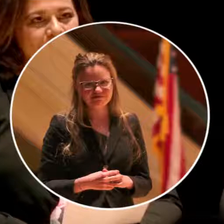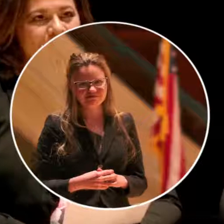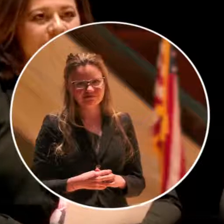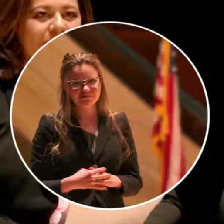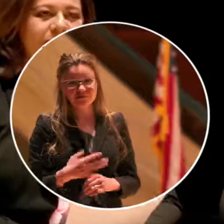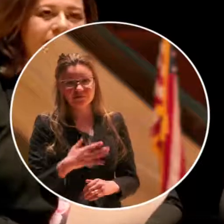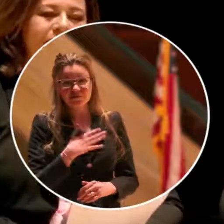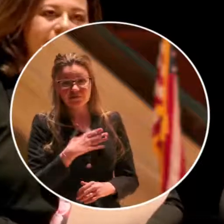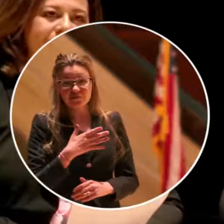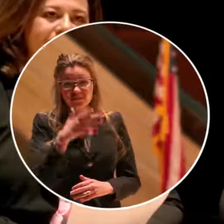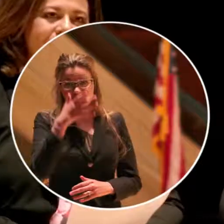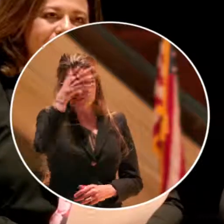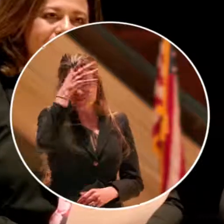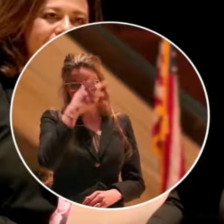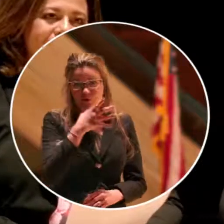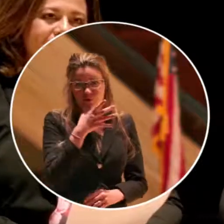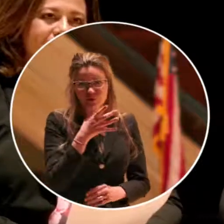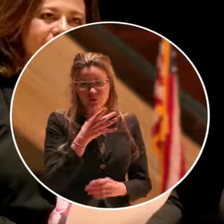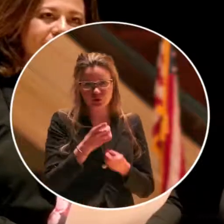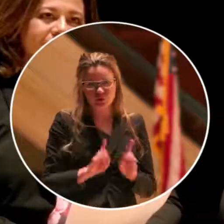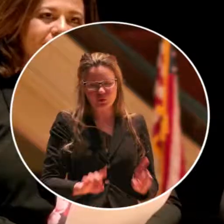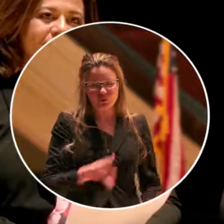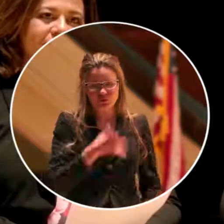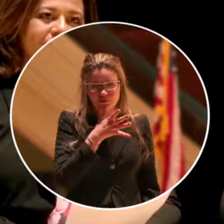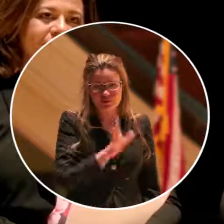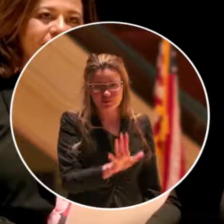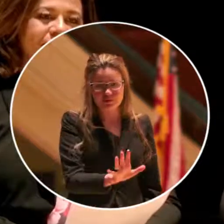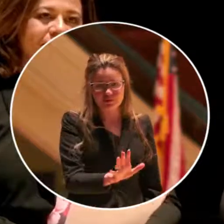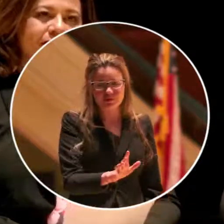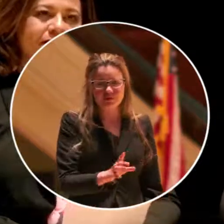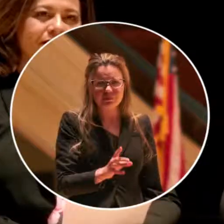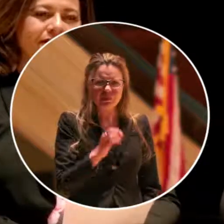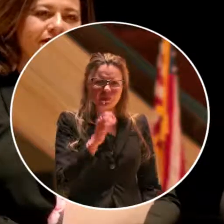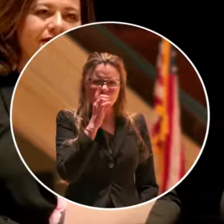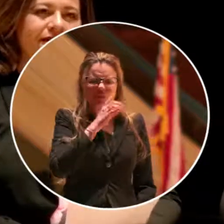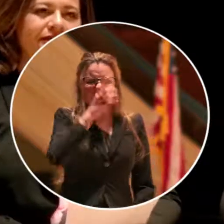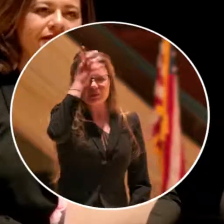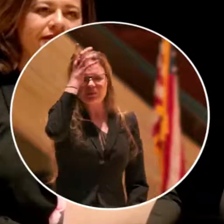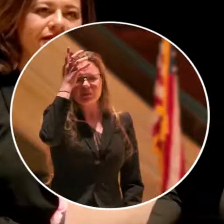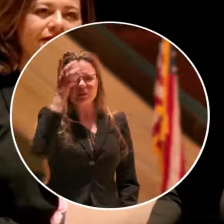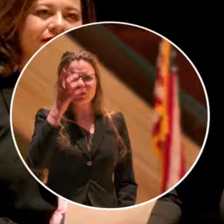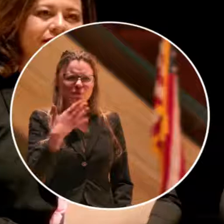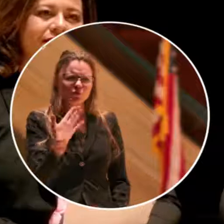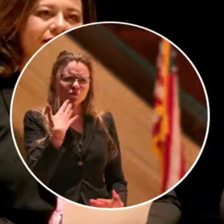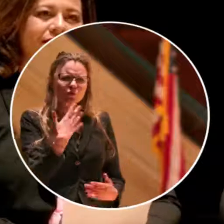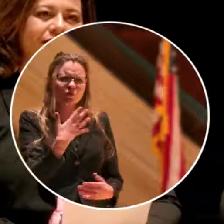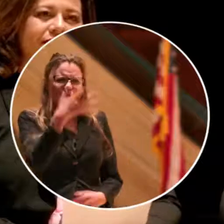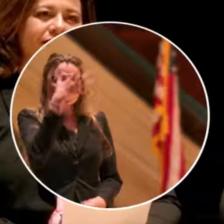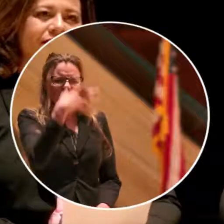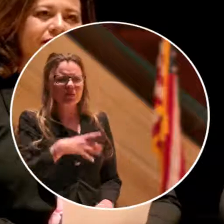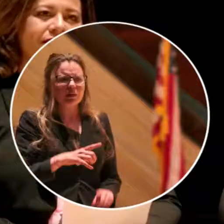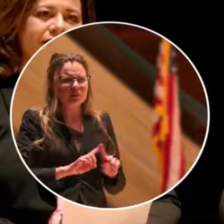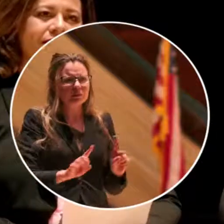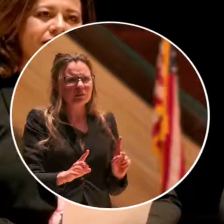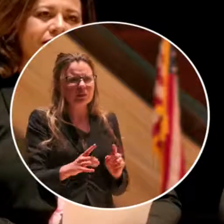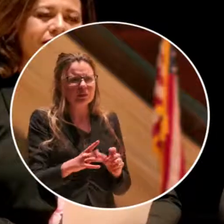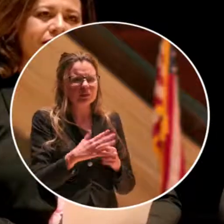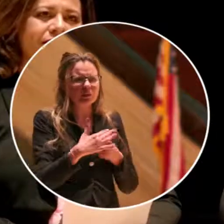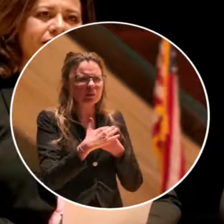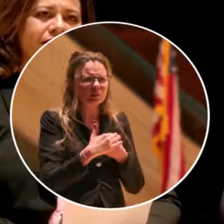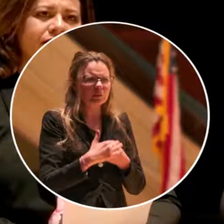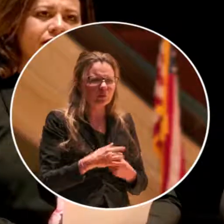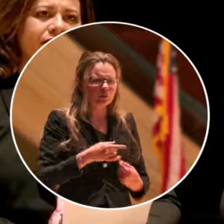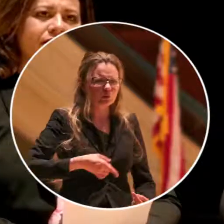My parents divorced when I was 5. My stepfather was a good man, but severely hampered by his alcoholism.